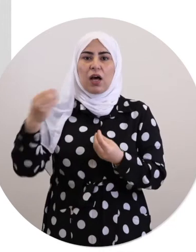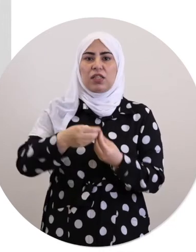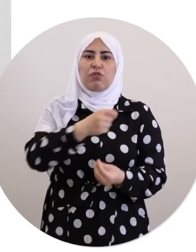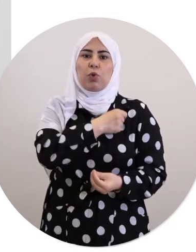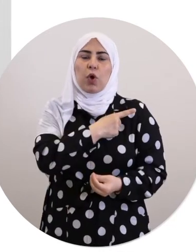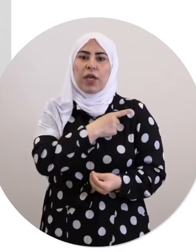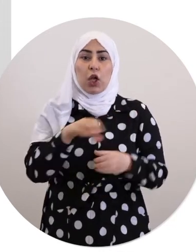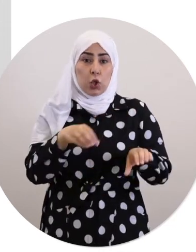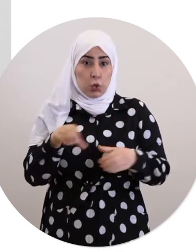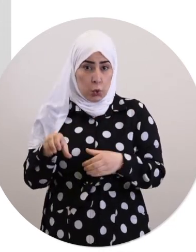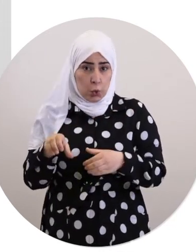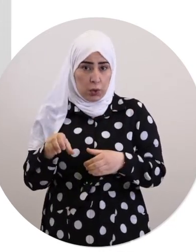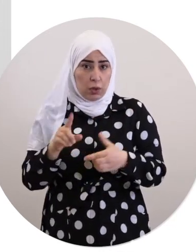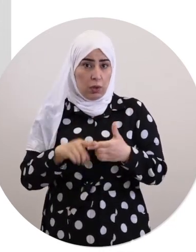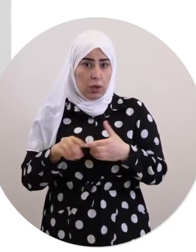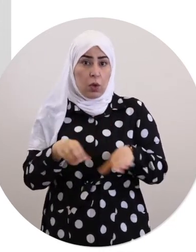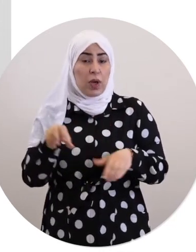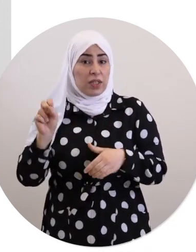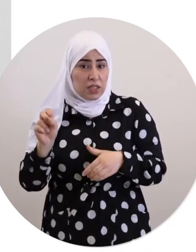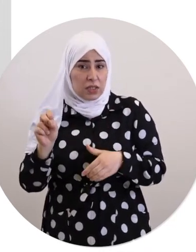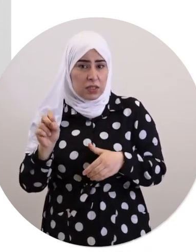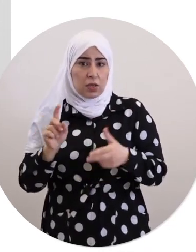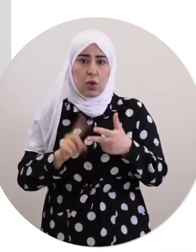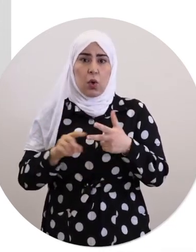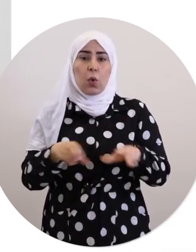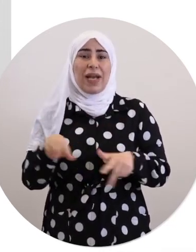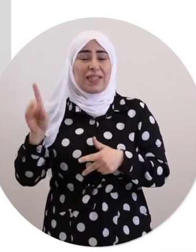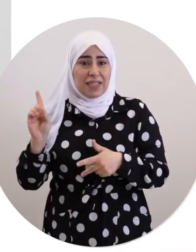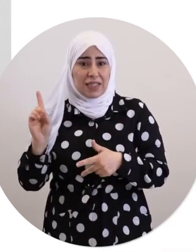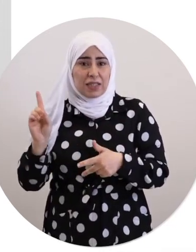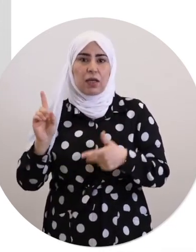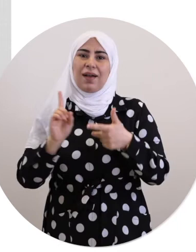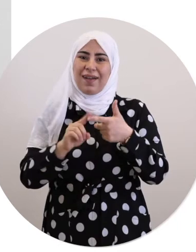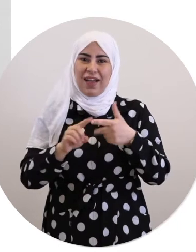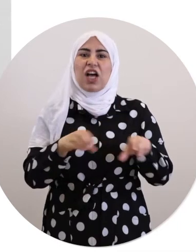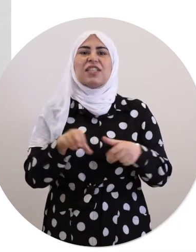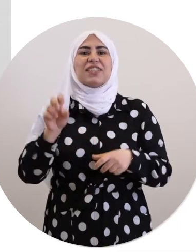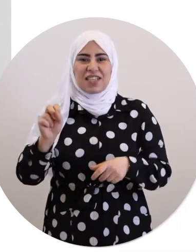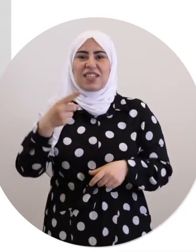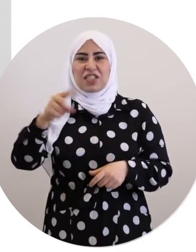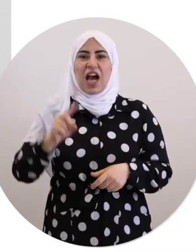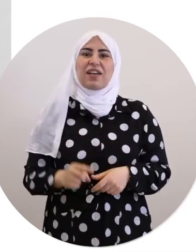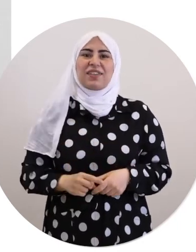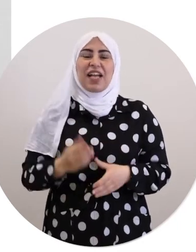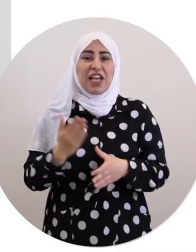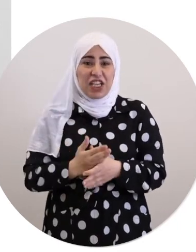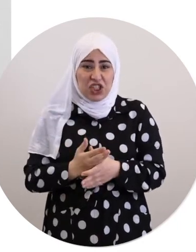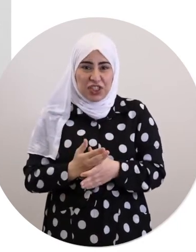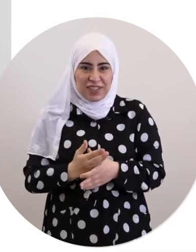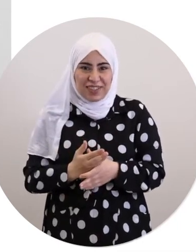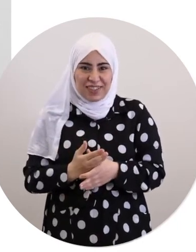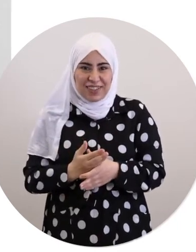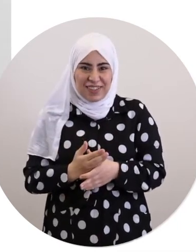leaves. What do you think? No, exactly. So we're going to replace it with what? Do, did, or does. Leaves is